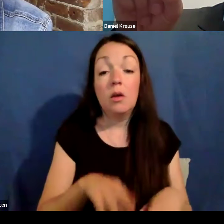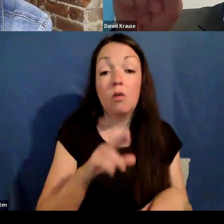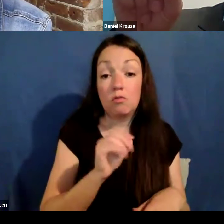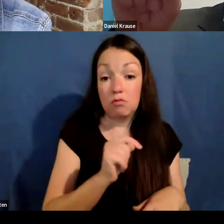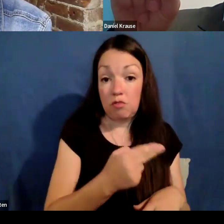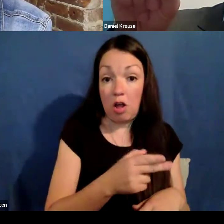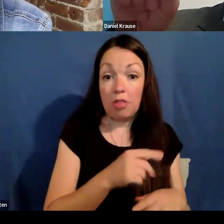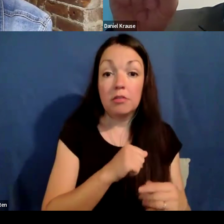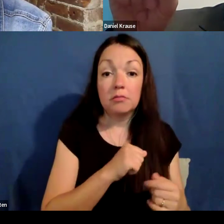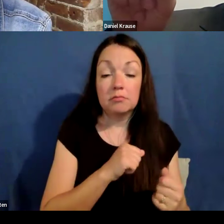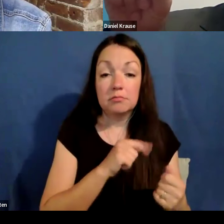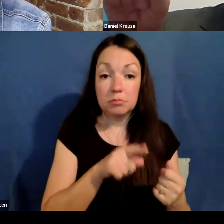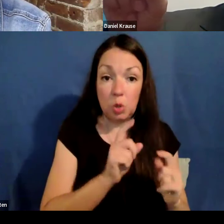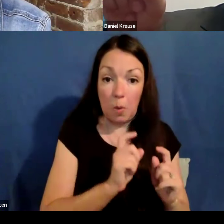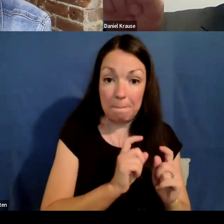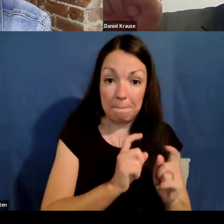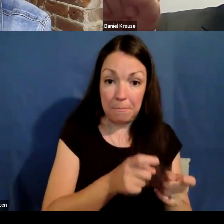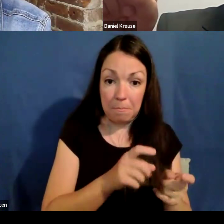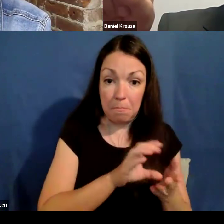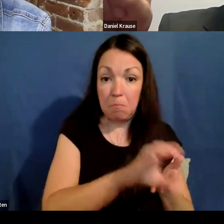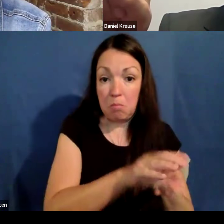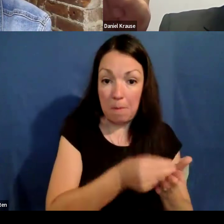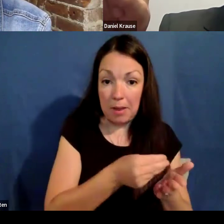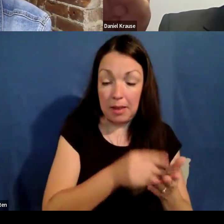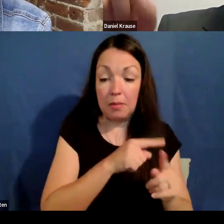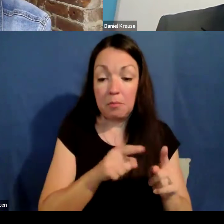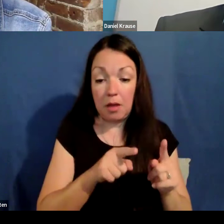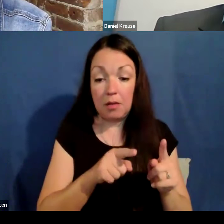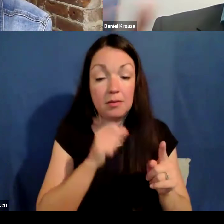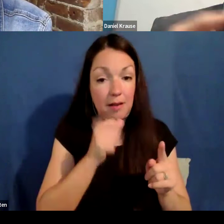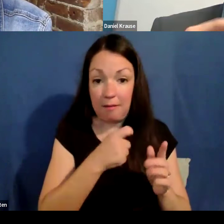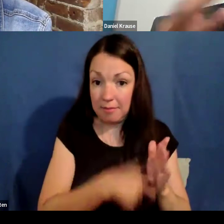time, but then it's not taxed when you take it out in retirement.